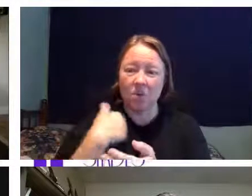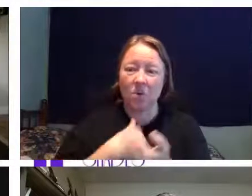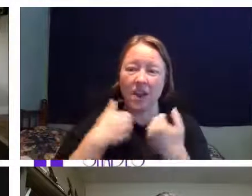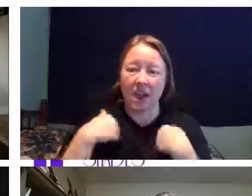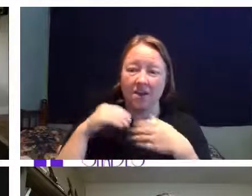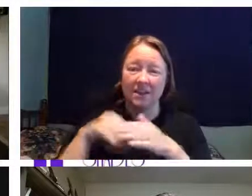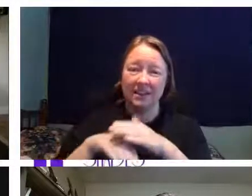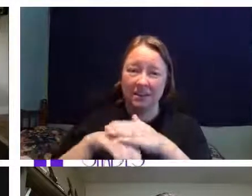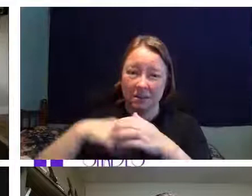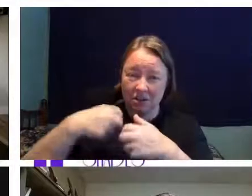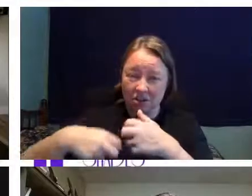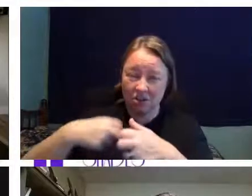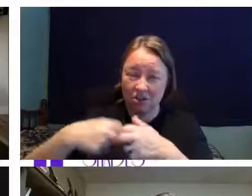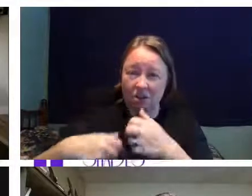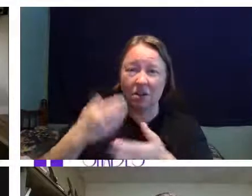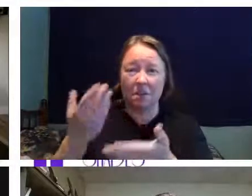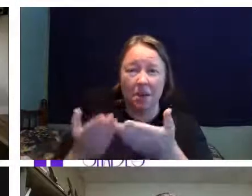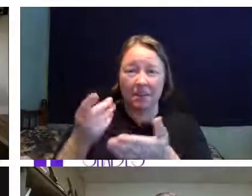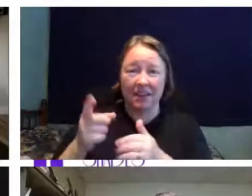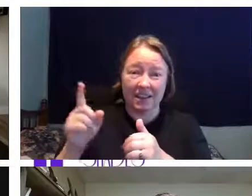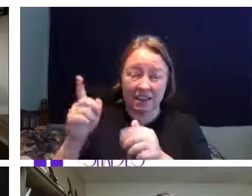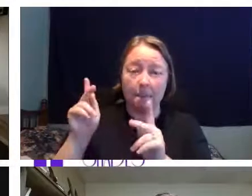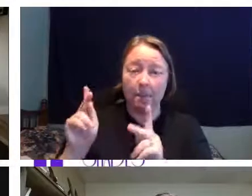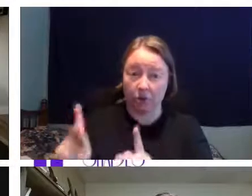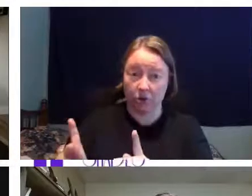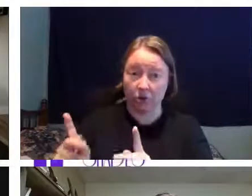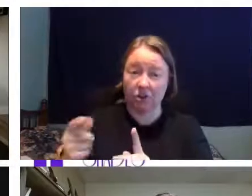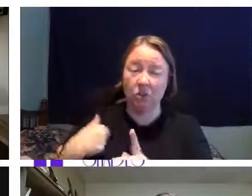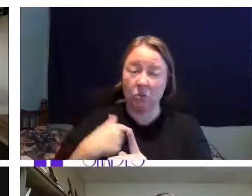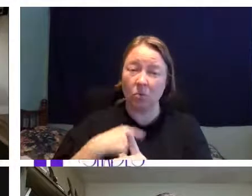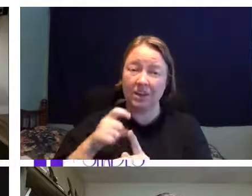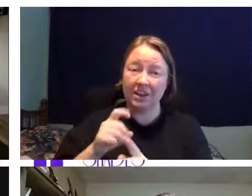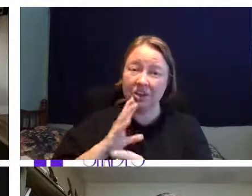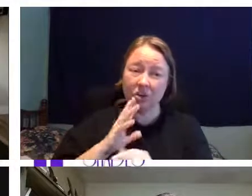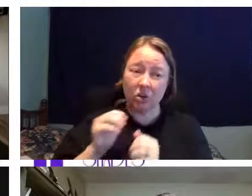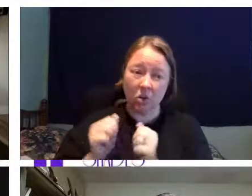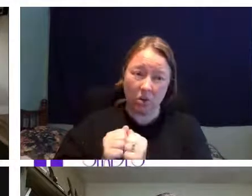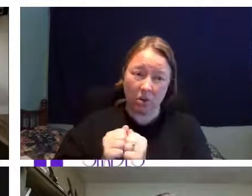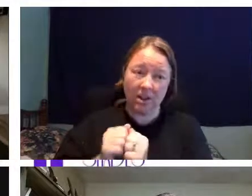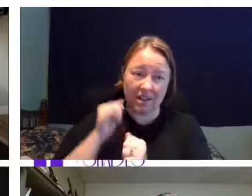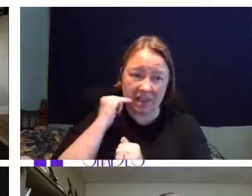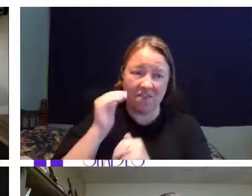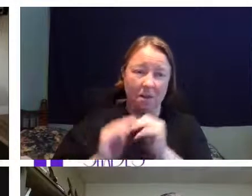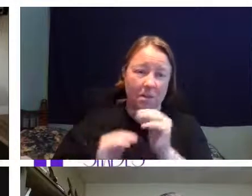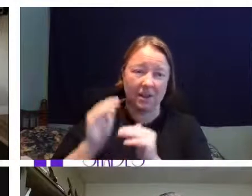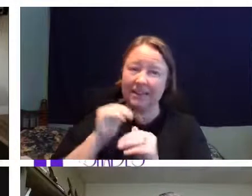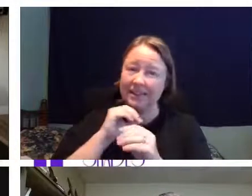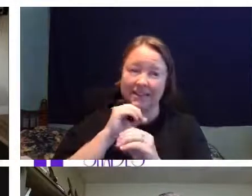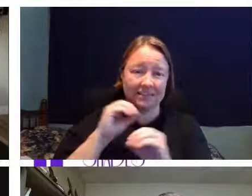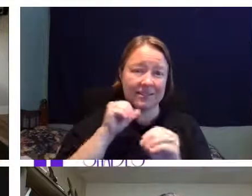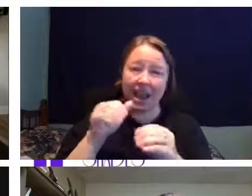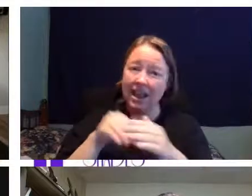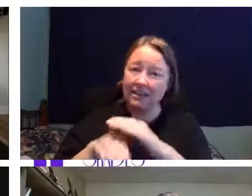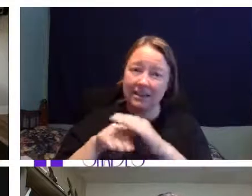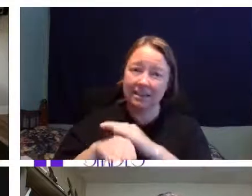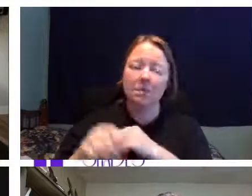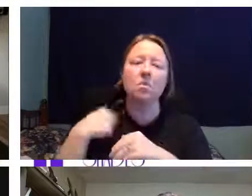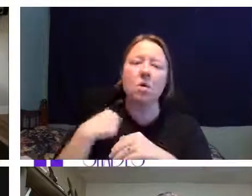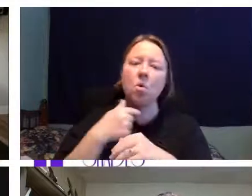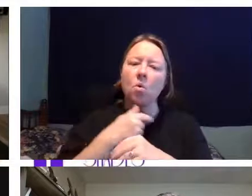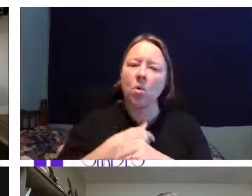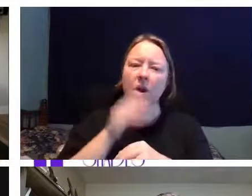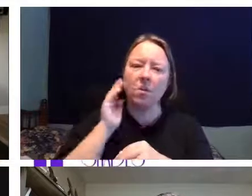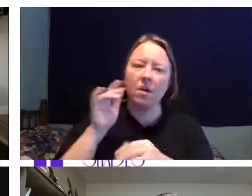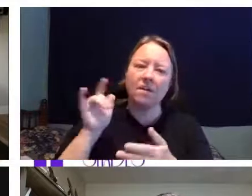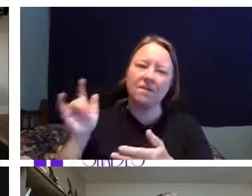accessibility issues, he might be the person that we might need to talk to if a building is not accessible. But we're going to fly all